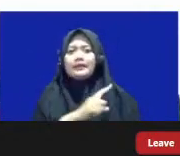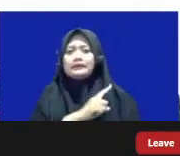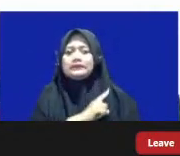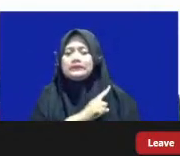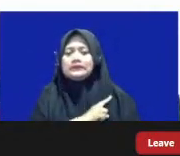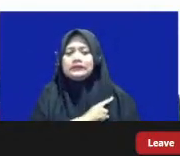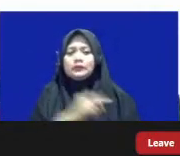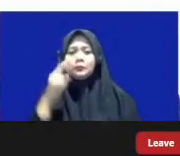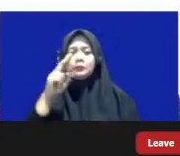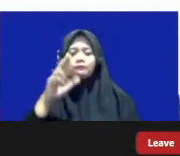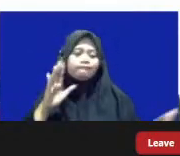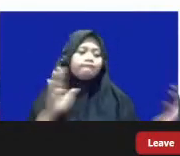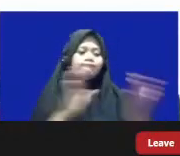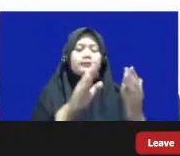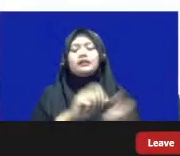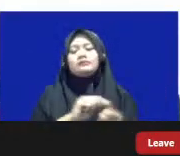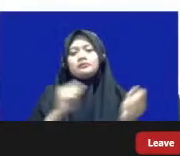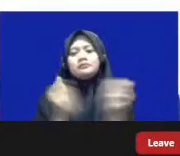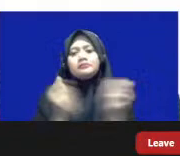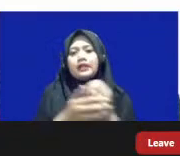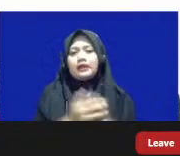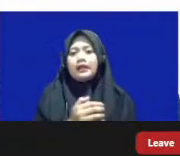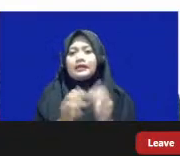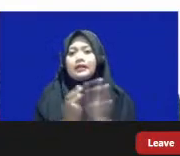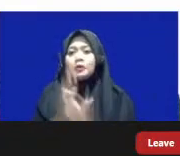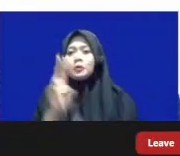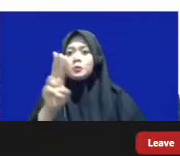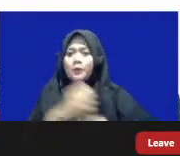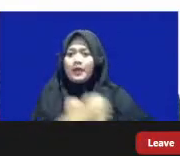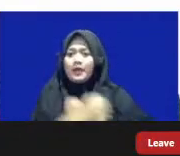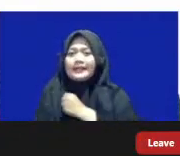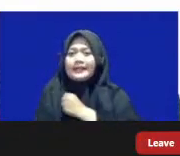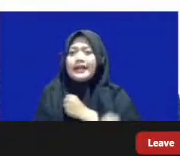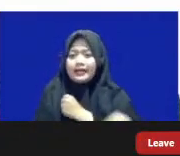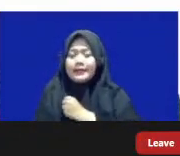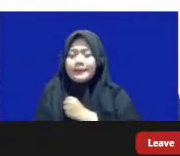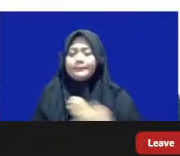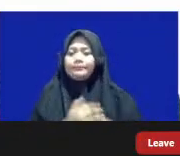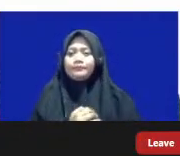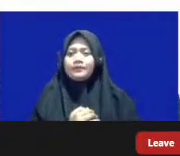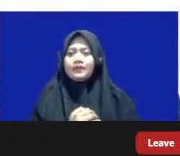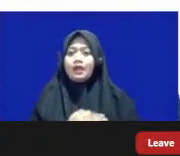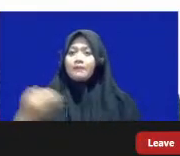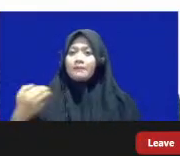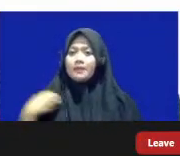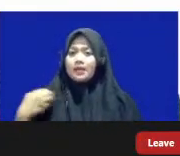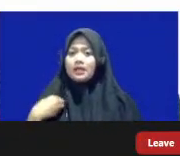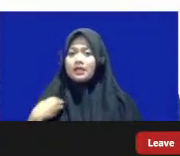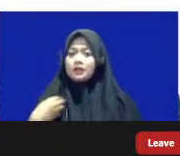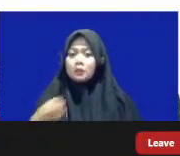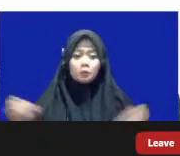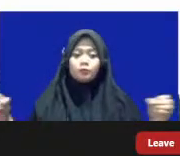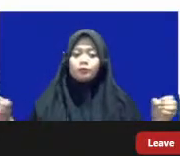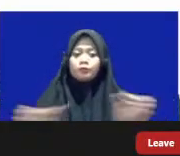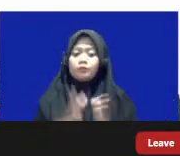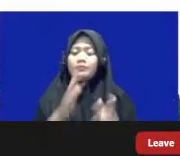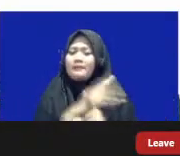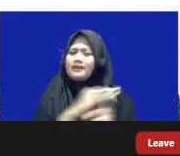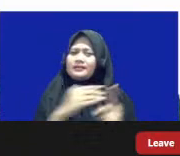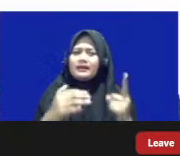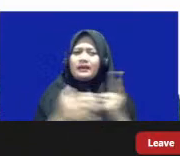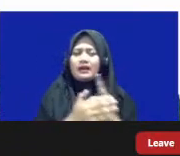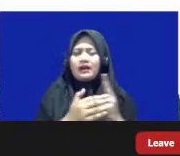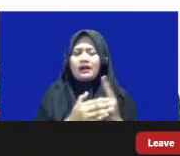countries also have a significant youth population that can engage in disaster preparedness